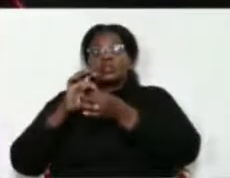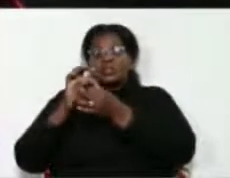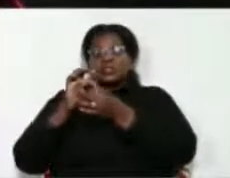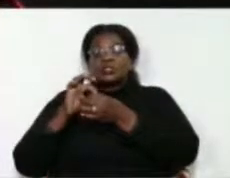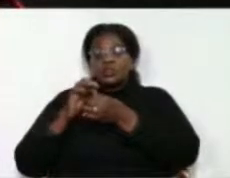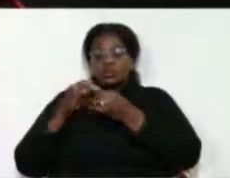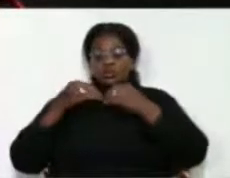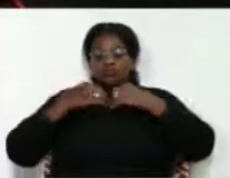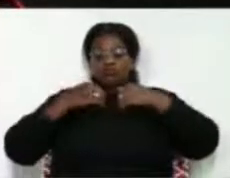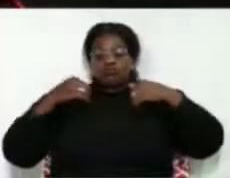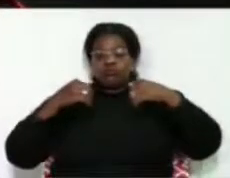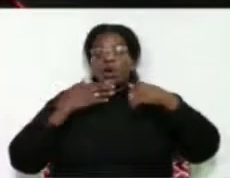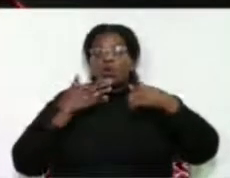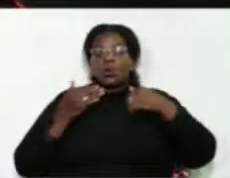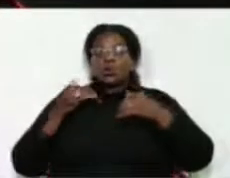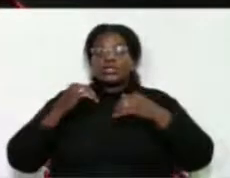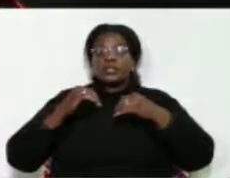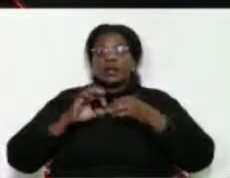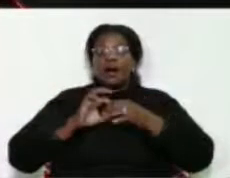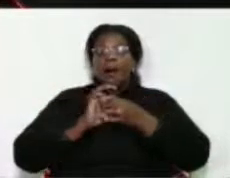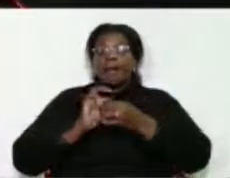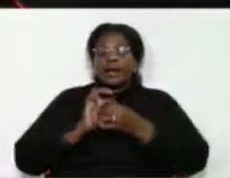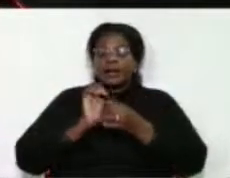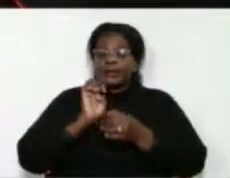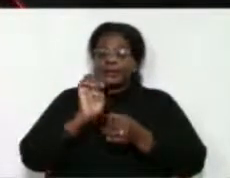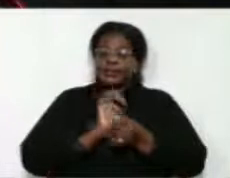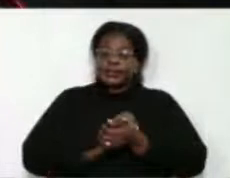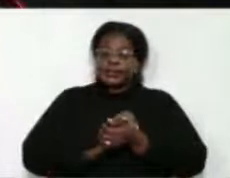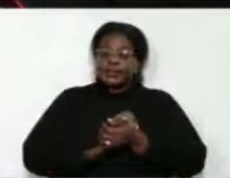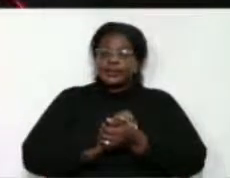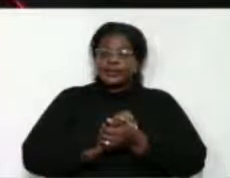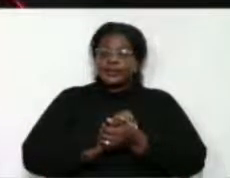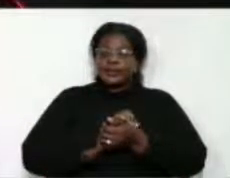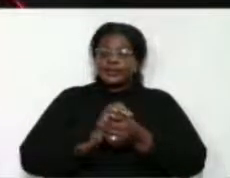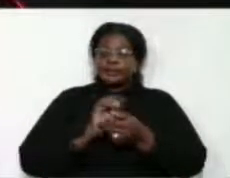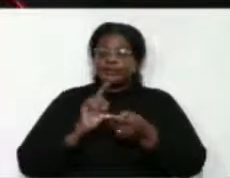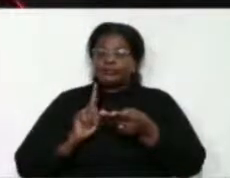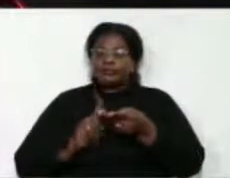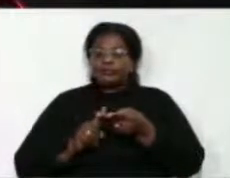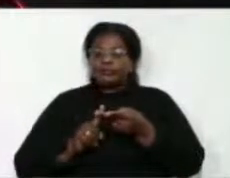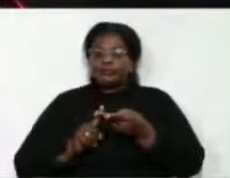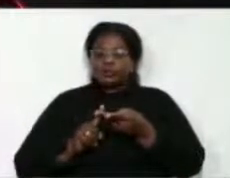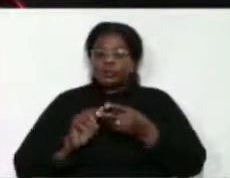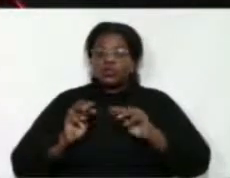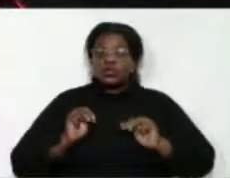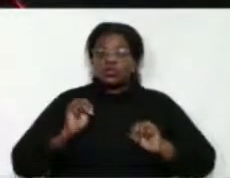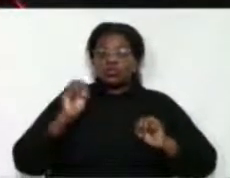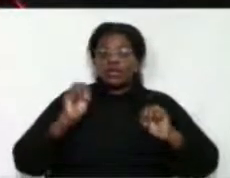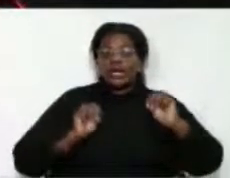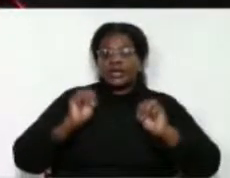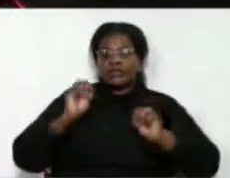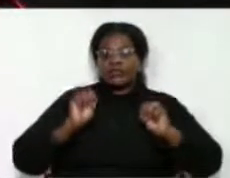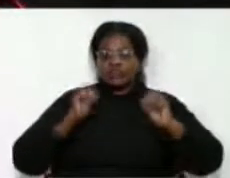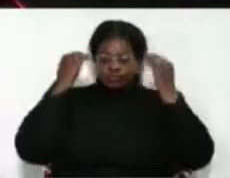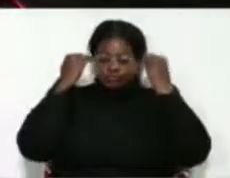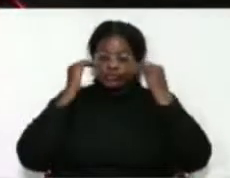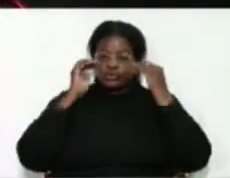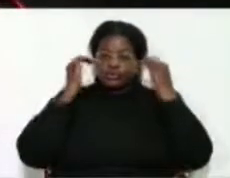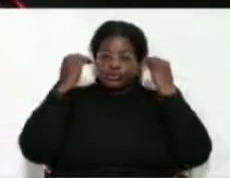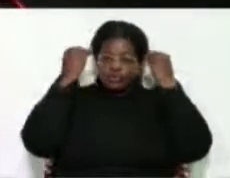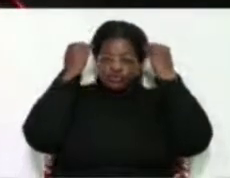see who's your partner going to be in the first place, and whether you can really manage the stressful times. Maybe you need